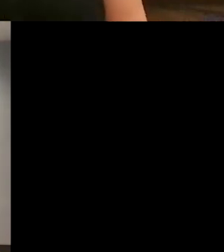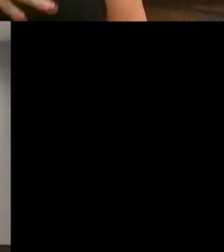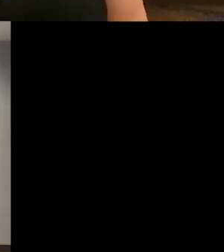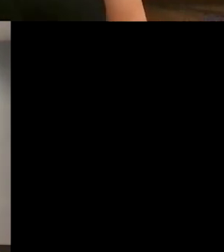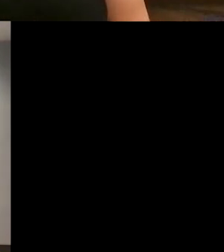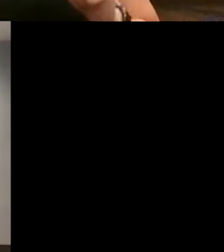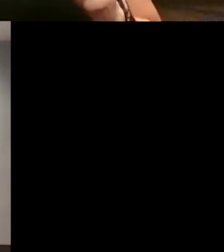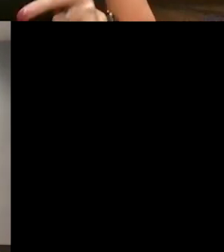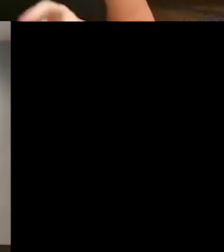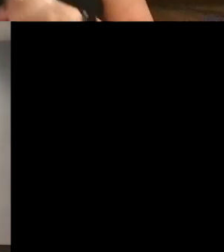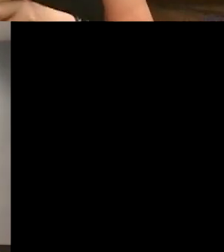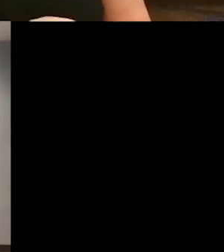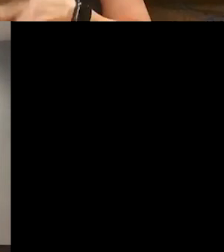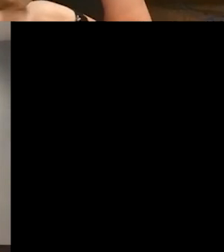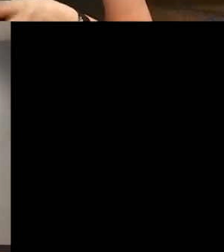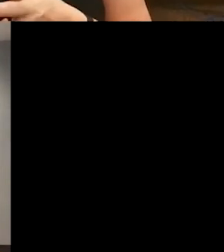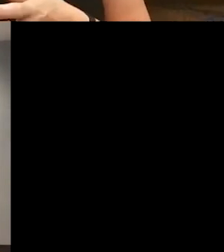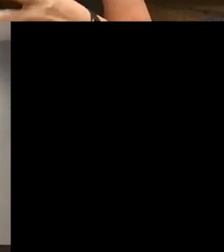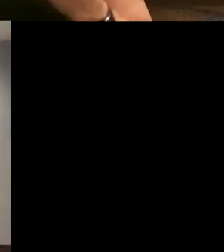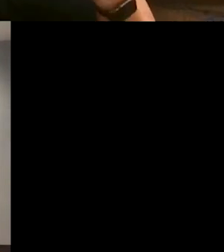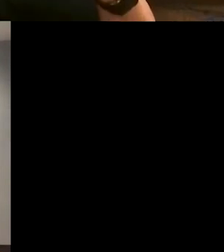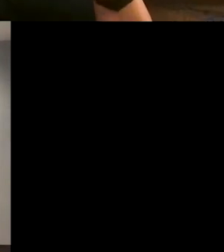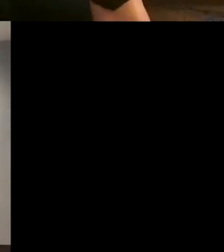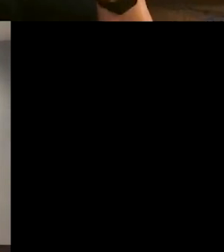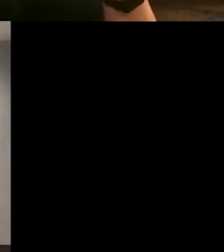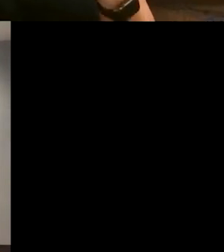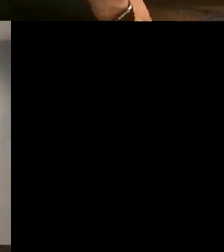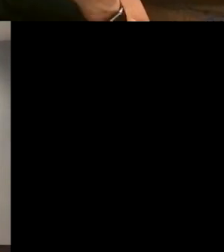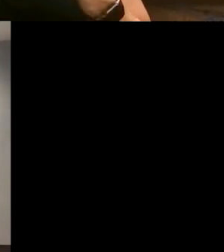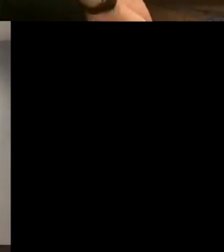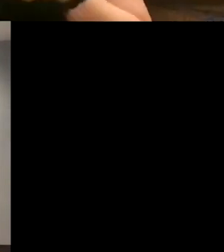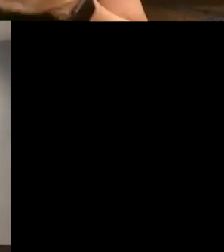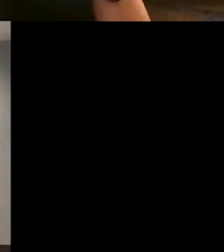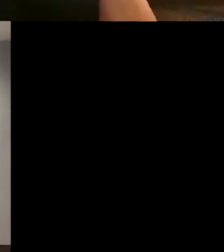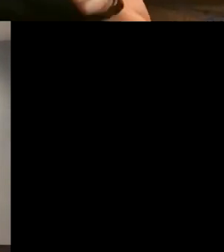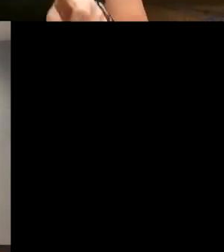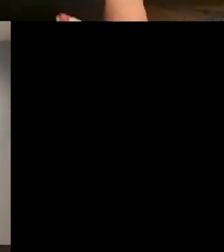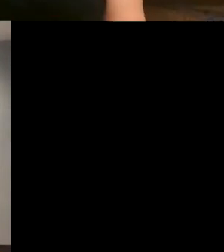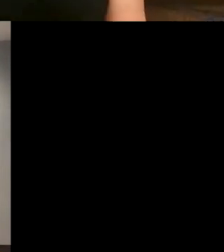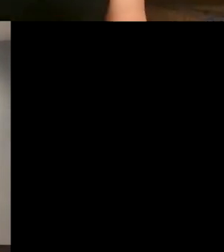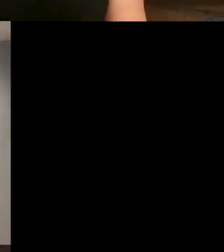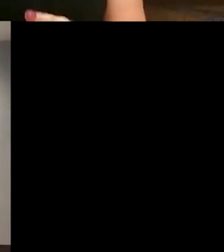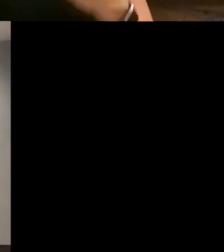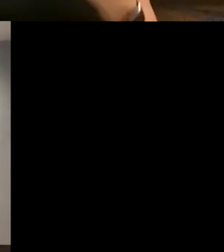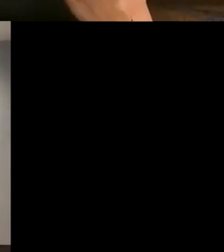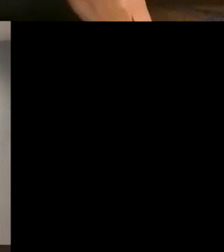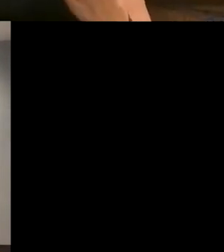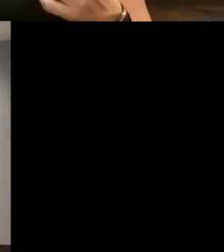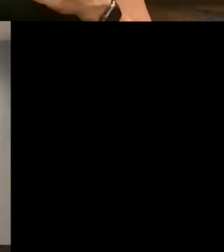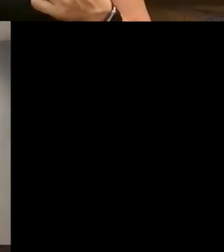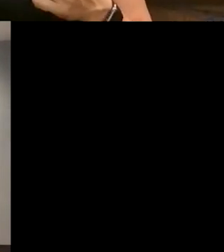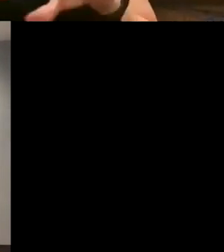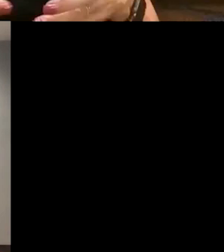it's hard to grapple with what has happened in the present and historically to